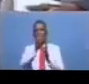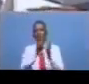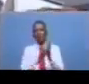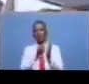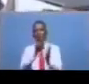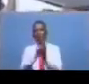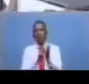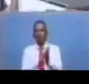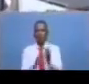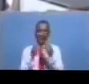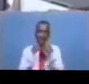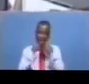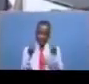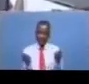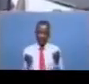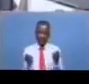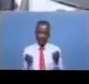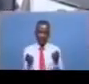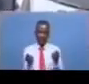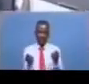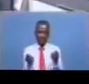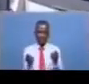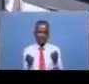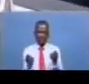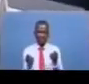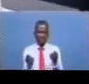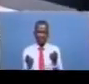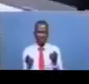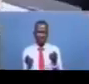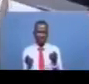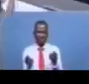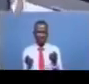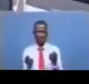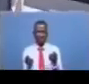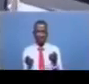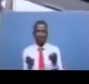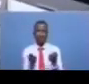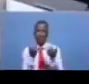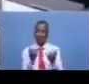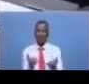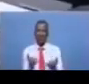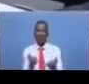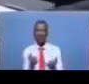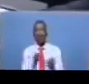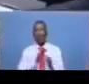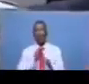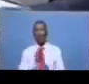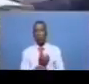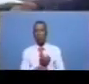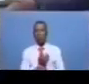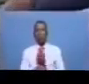ruling made no reference whatsoever to Section 26 of the Evidence Act. And so, in our opinion, that